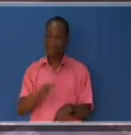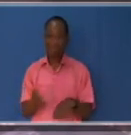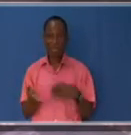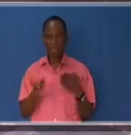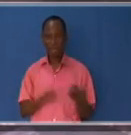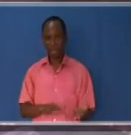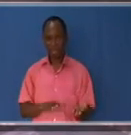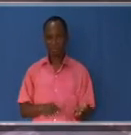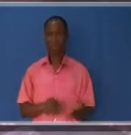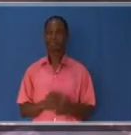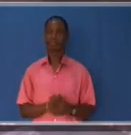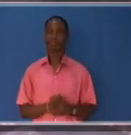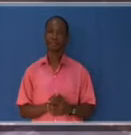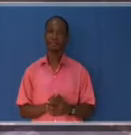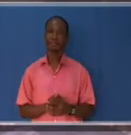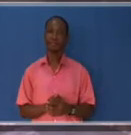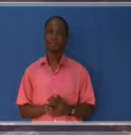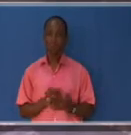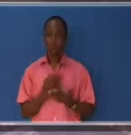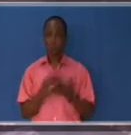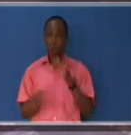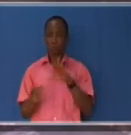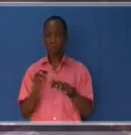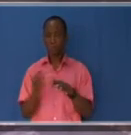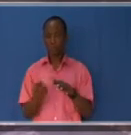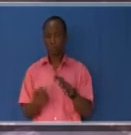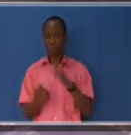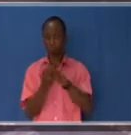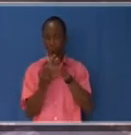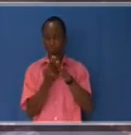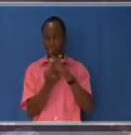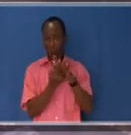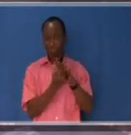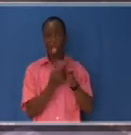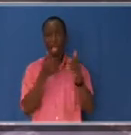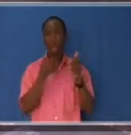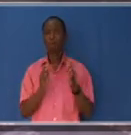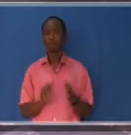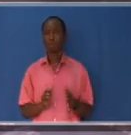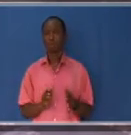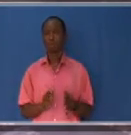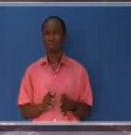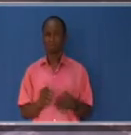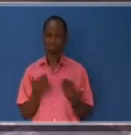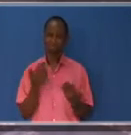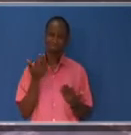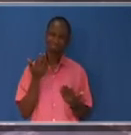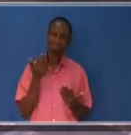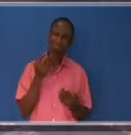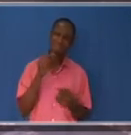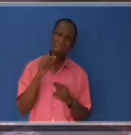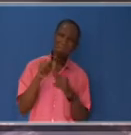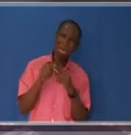ye mra obesisi esuafo na tifim ba kon ba kon beye emfi